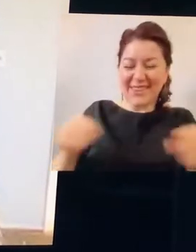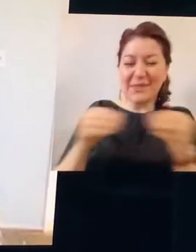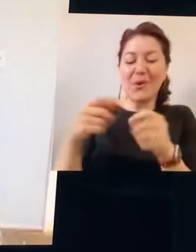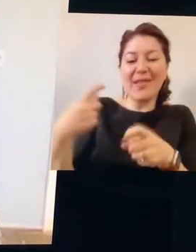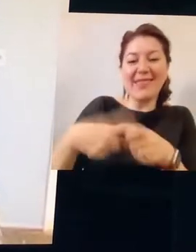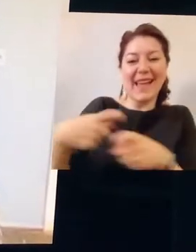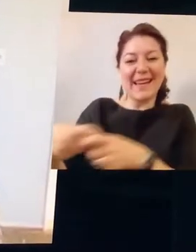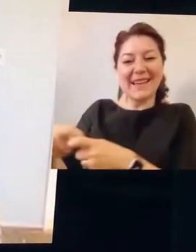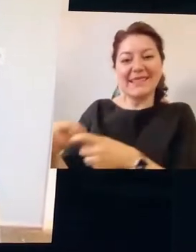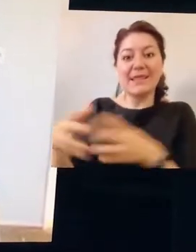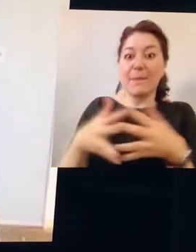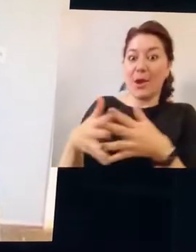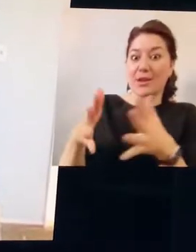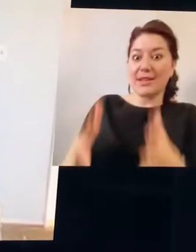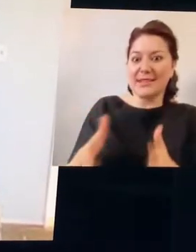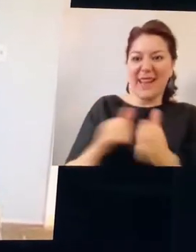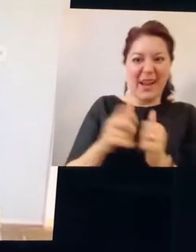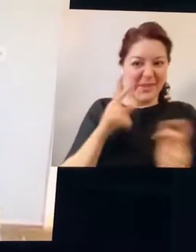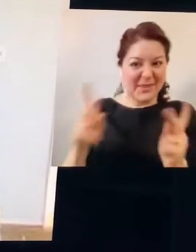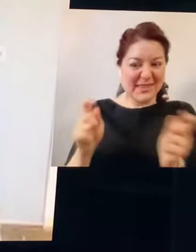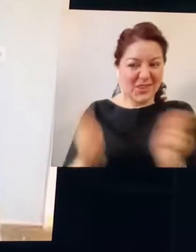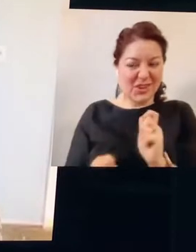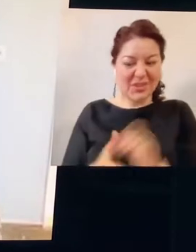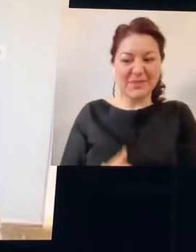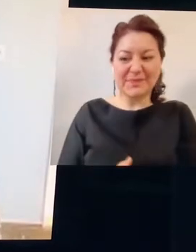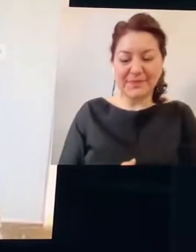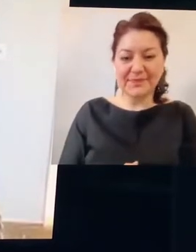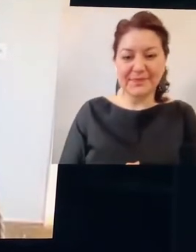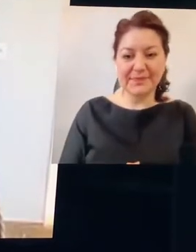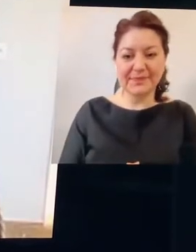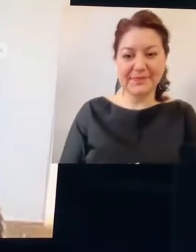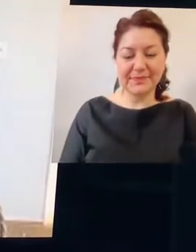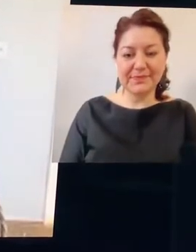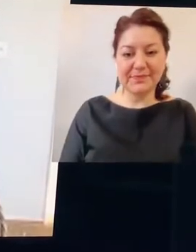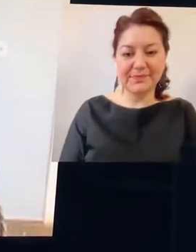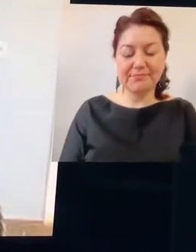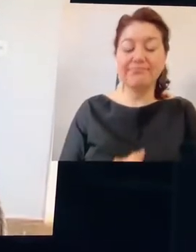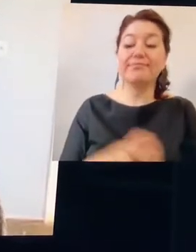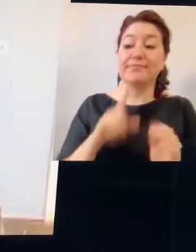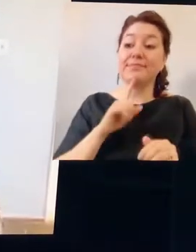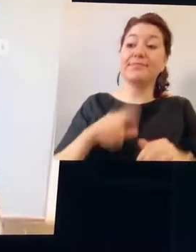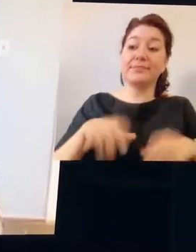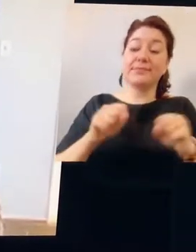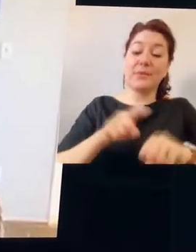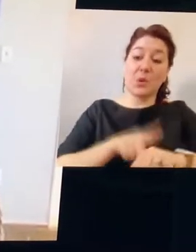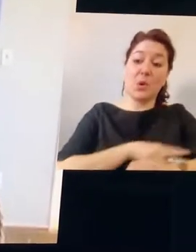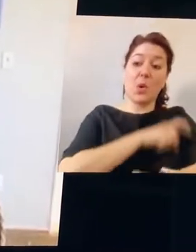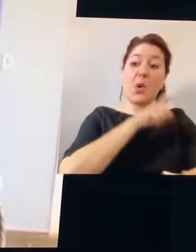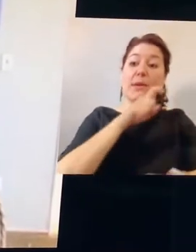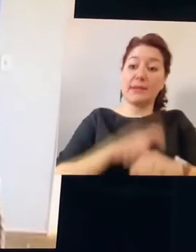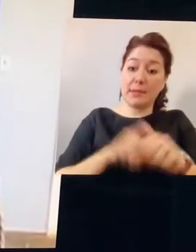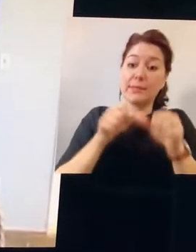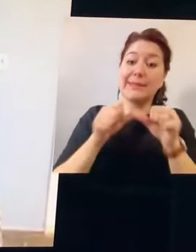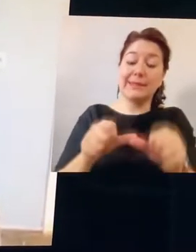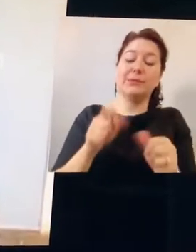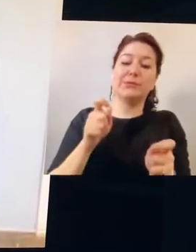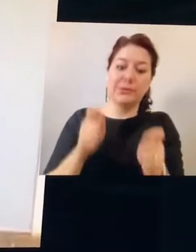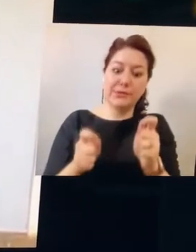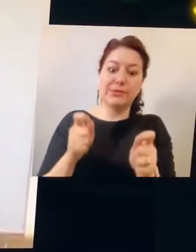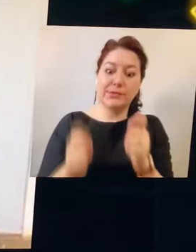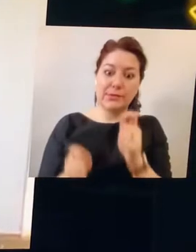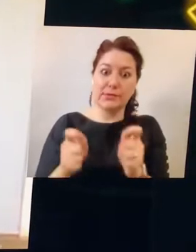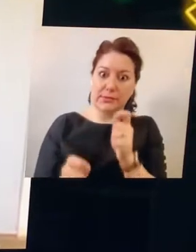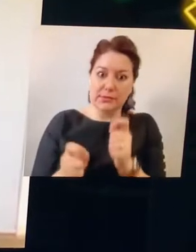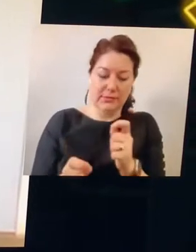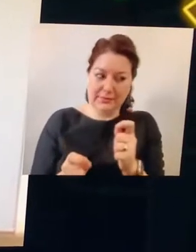Americans? It's actually taken a long time, and it continues to evolve even up to this moment.